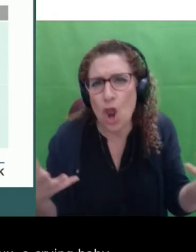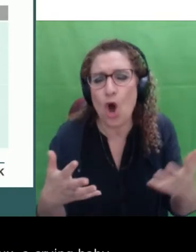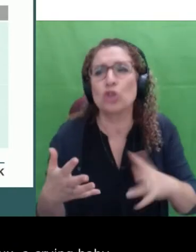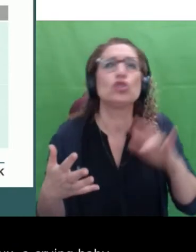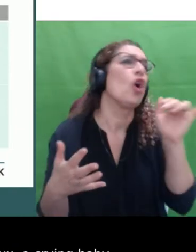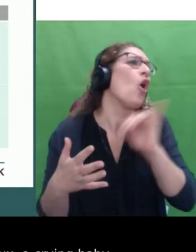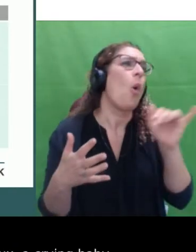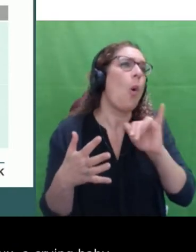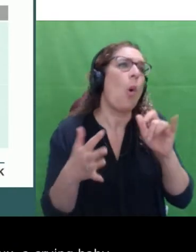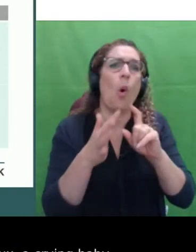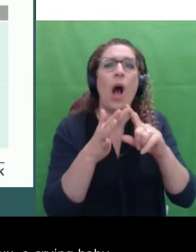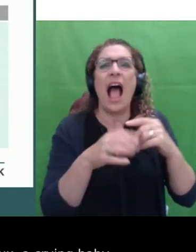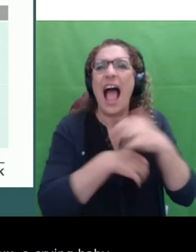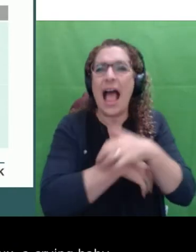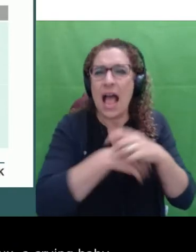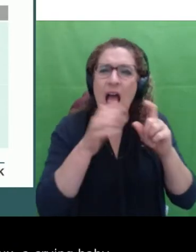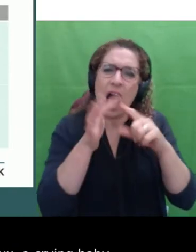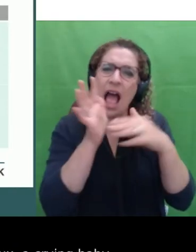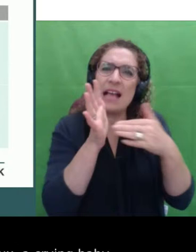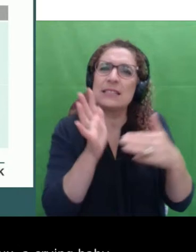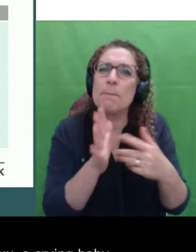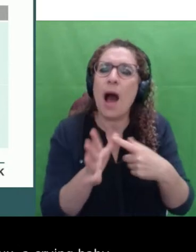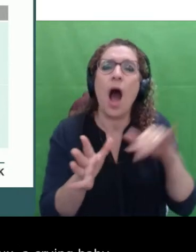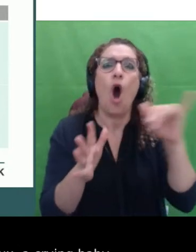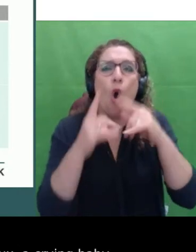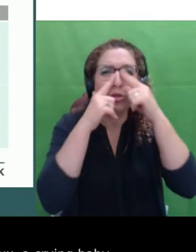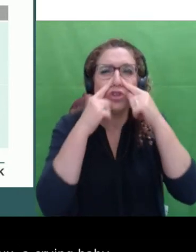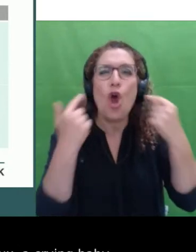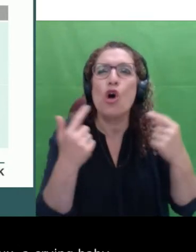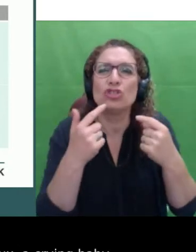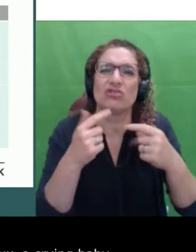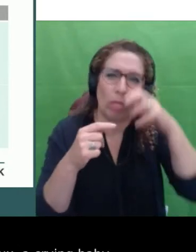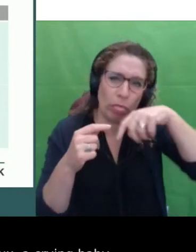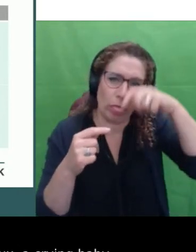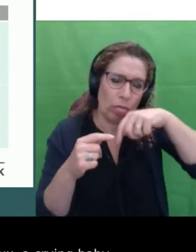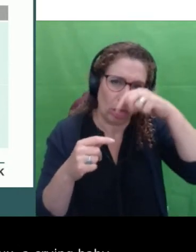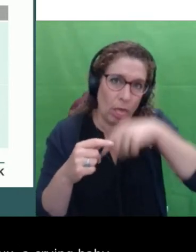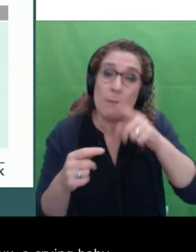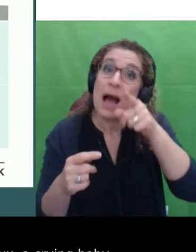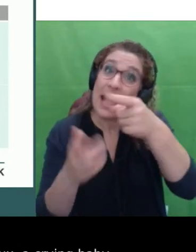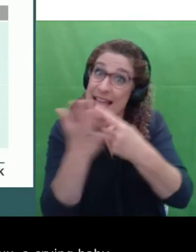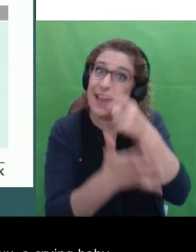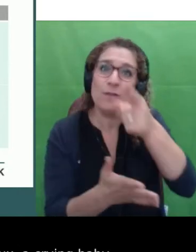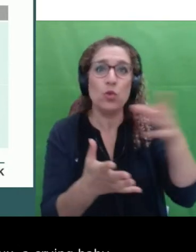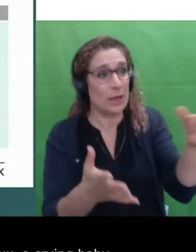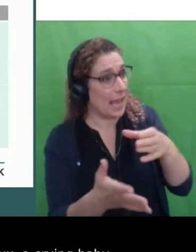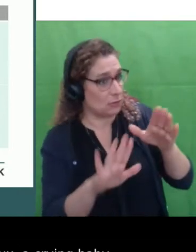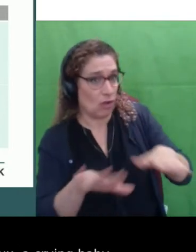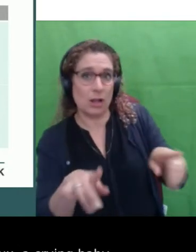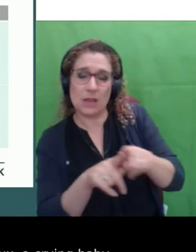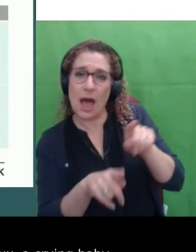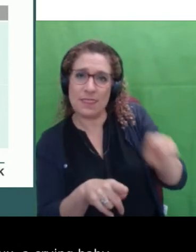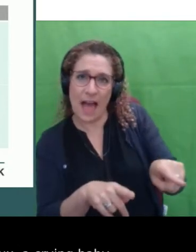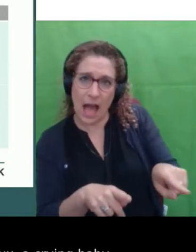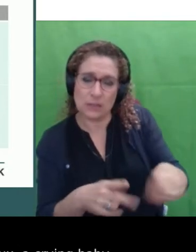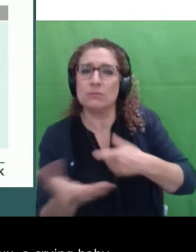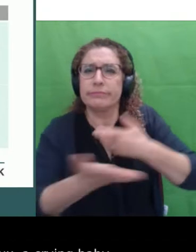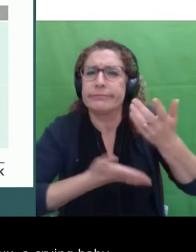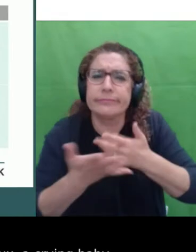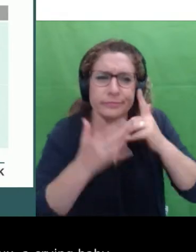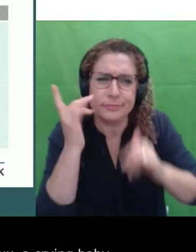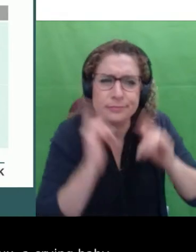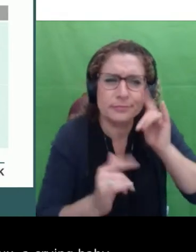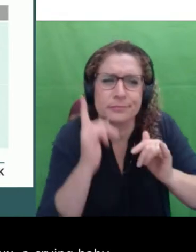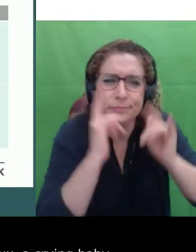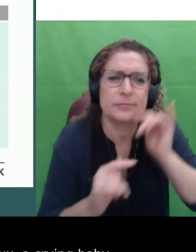consultation i would just encourage you that when you get those infants to run through what the different signs are so if they come in with eczema what's their